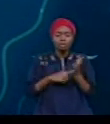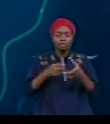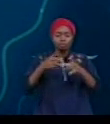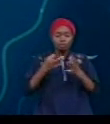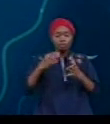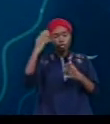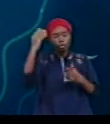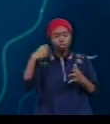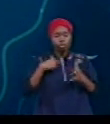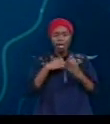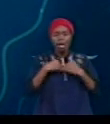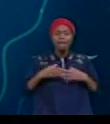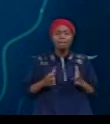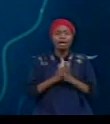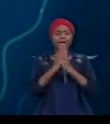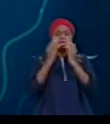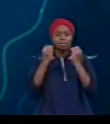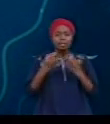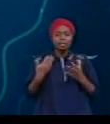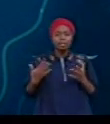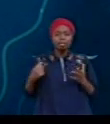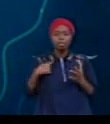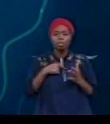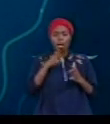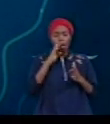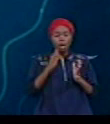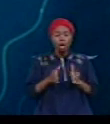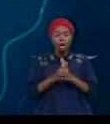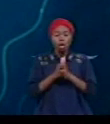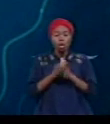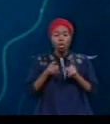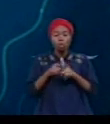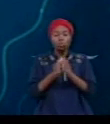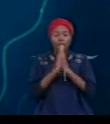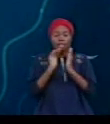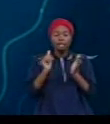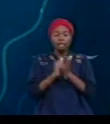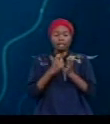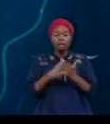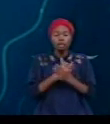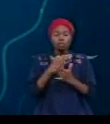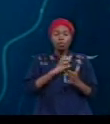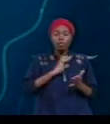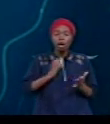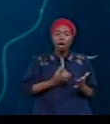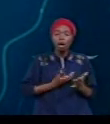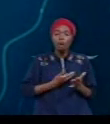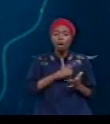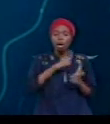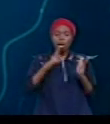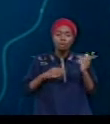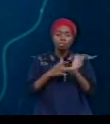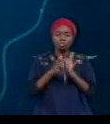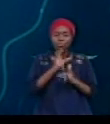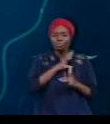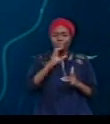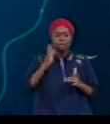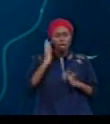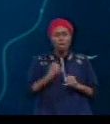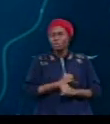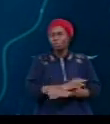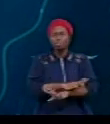blessed your name, but we're also asking that the gospel of our Lord Jesus Christ will spread like a wildfire and reach